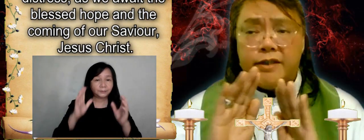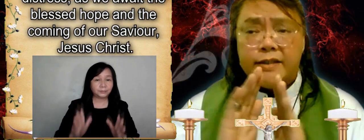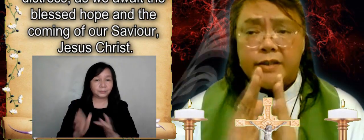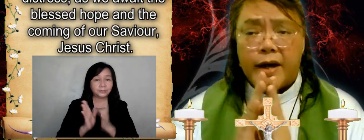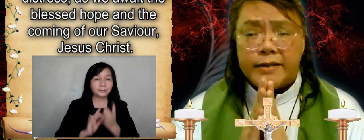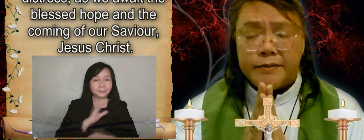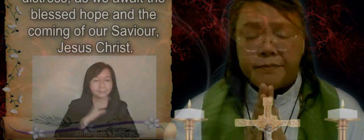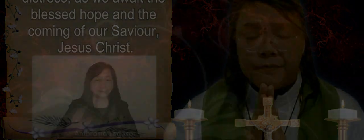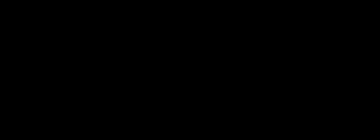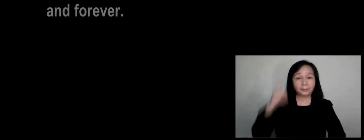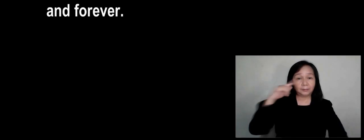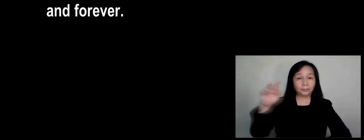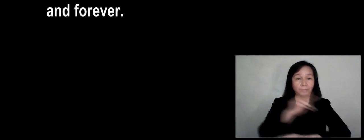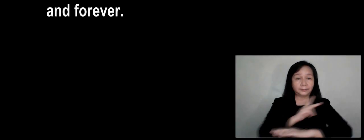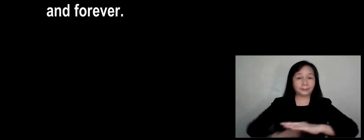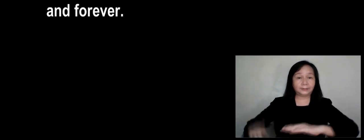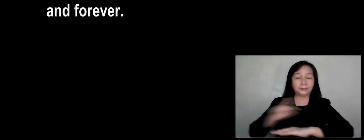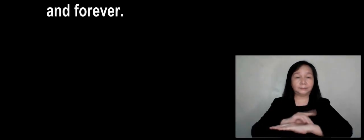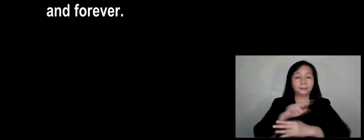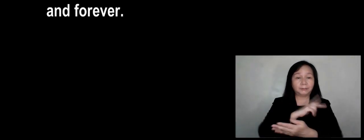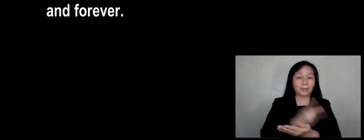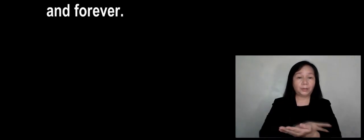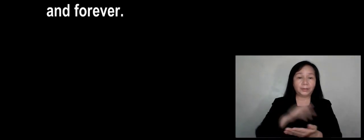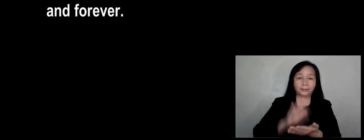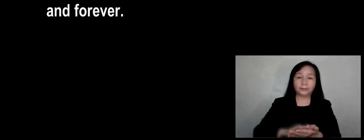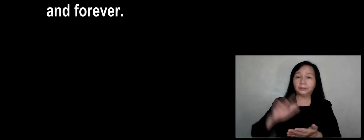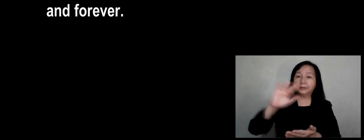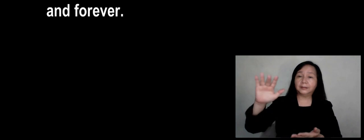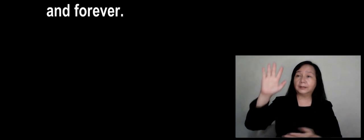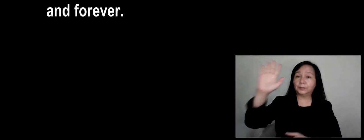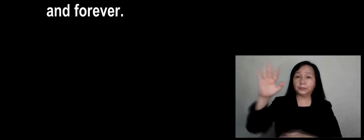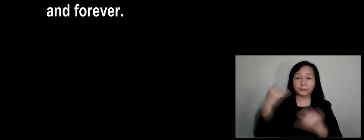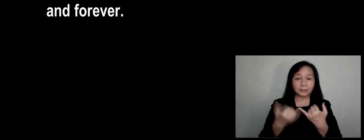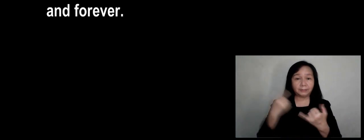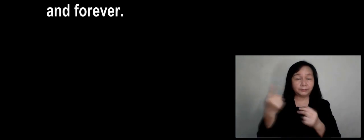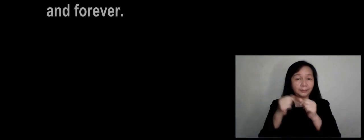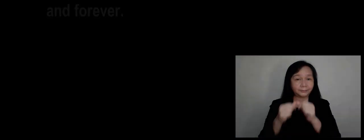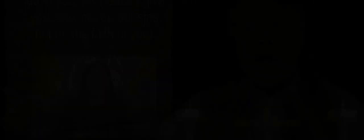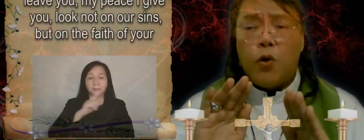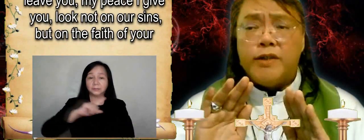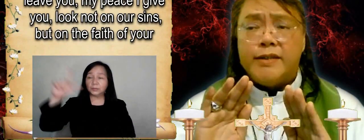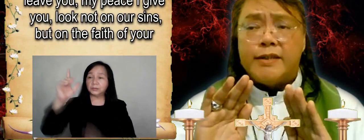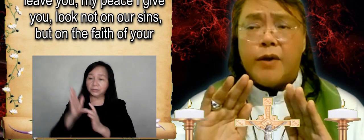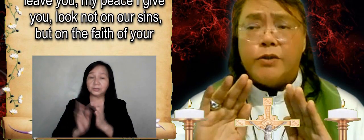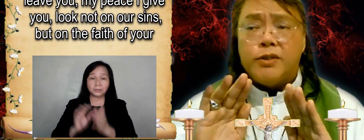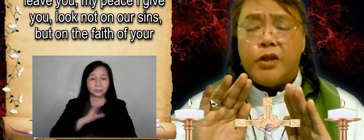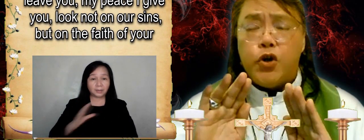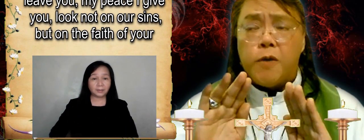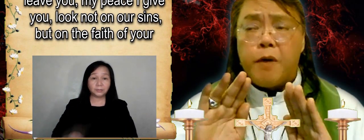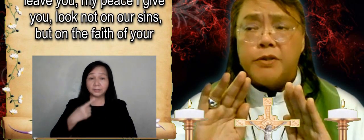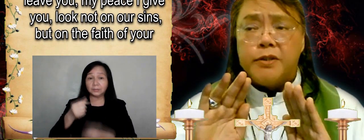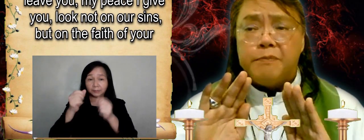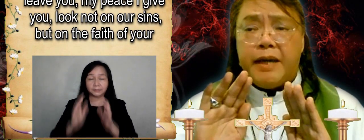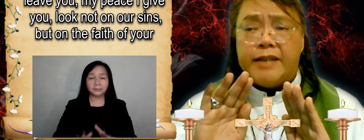Savior, Jesus Christ. For the kingdom, the power and the glory are yours now and forever. Lord Jesus Christ, who